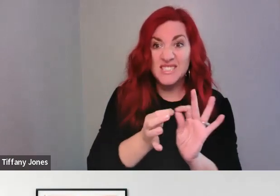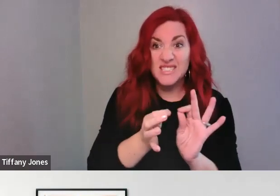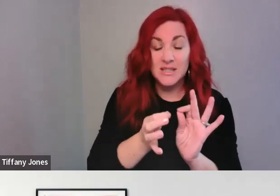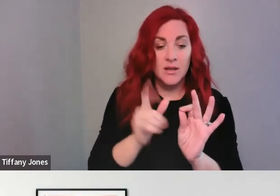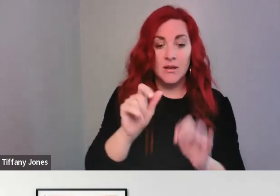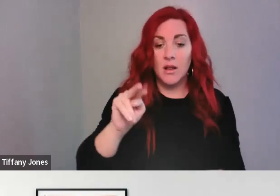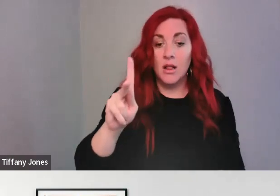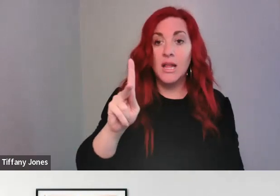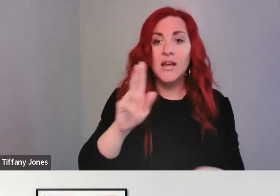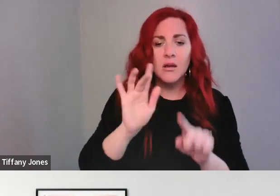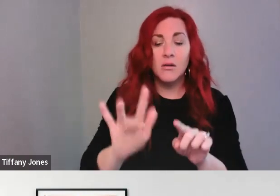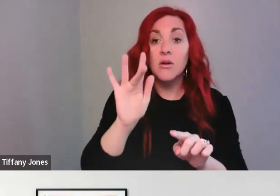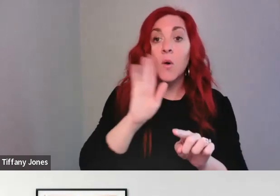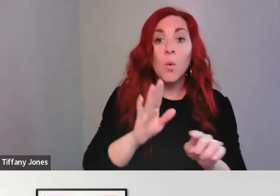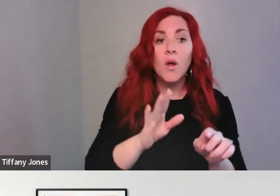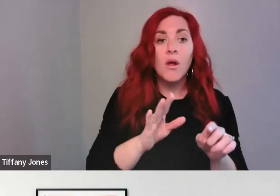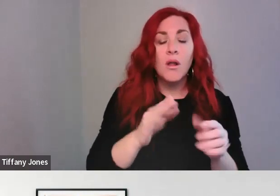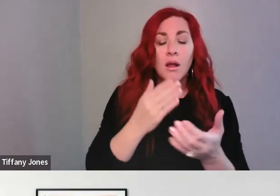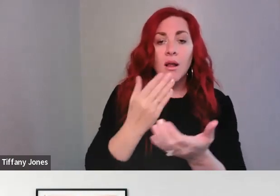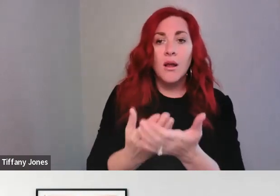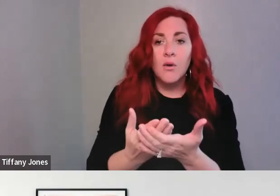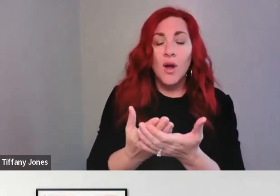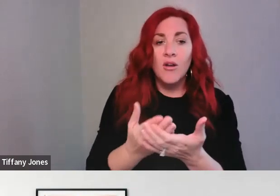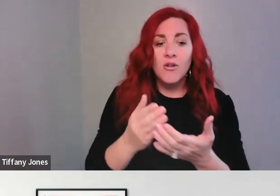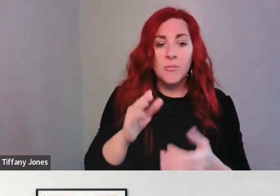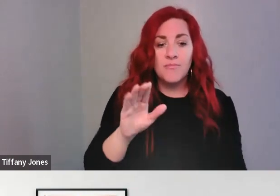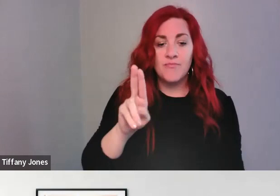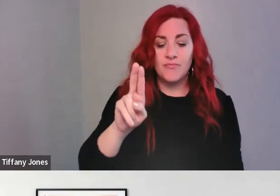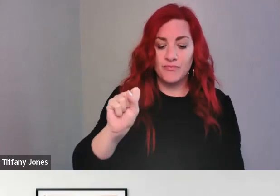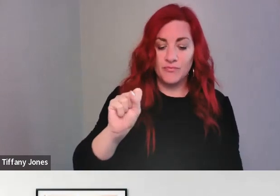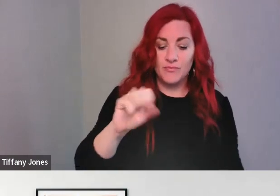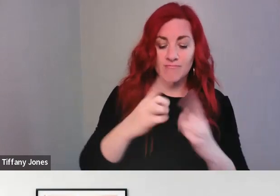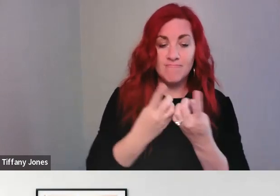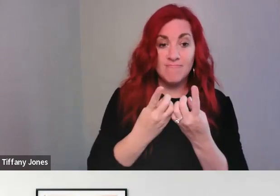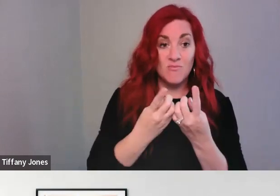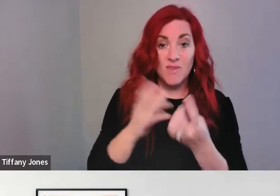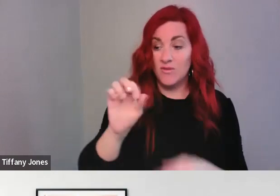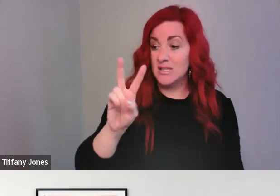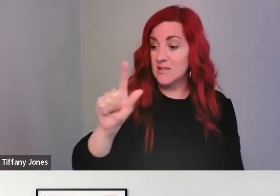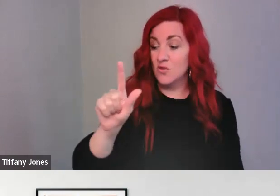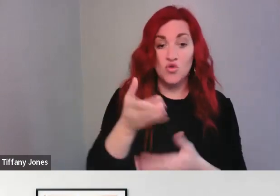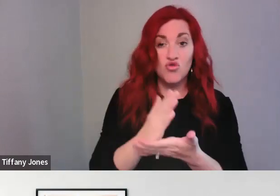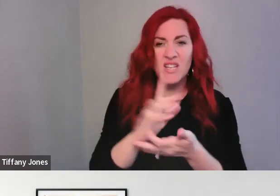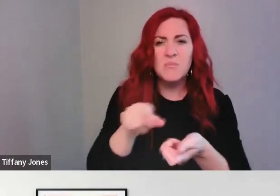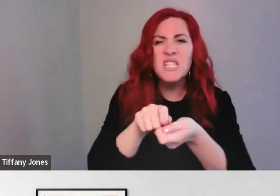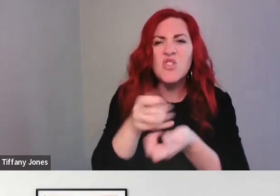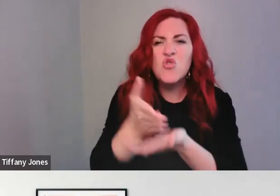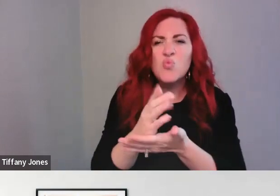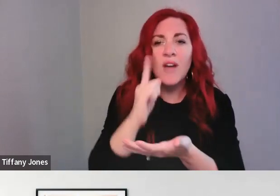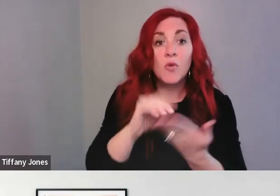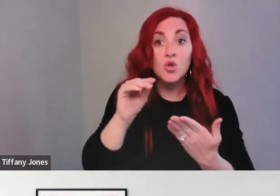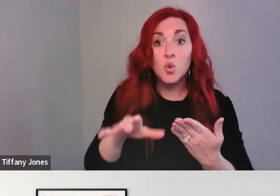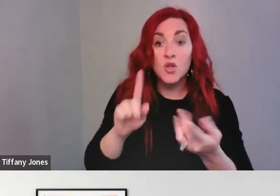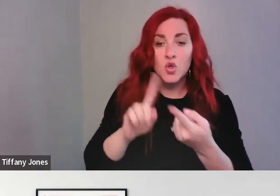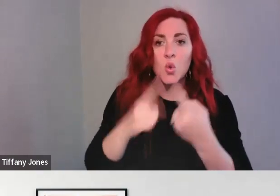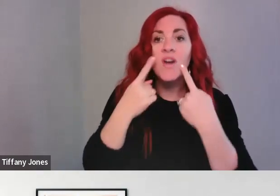document from the US Department of Ed's Office for Civil Rights, specifically about the right that students have to